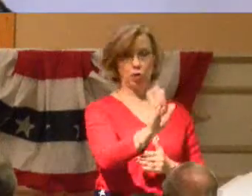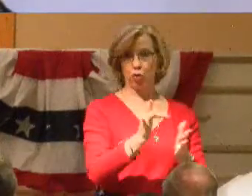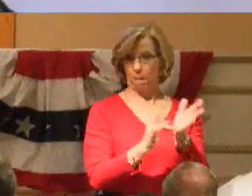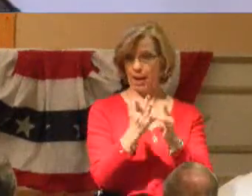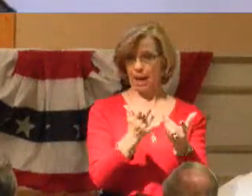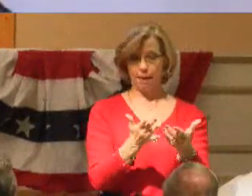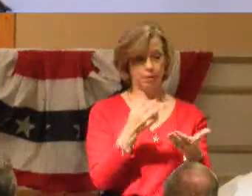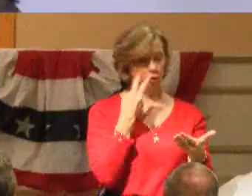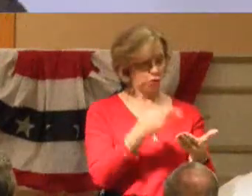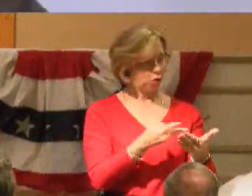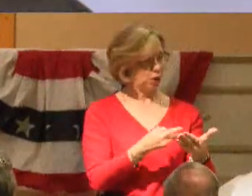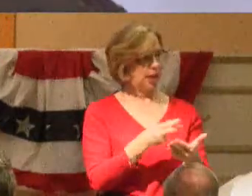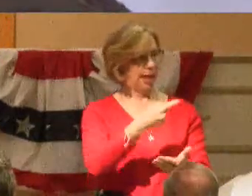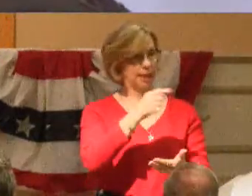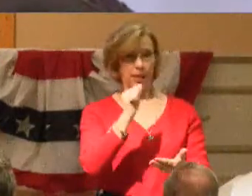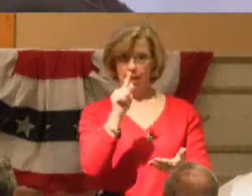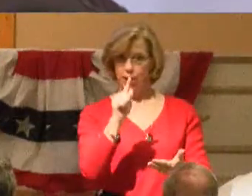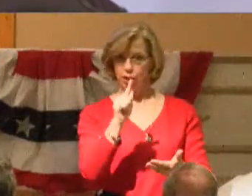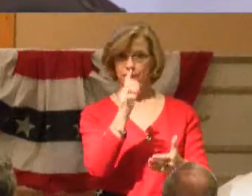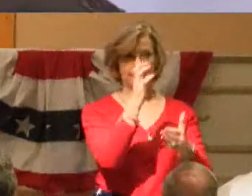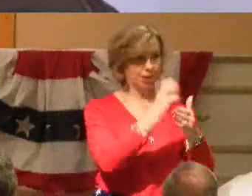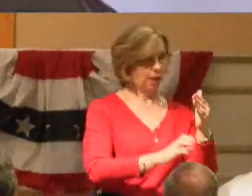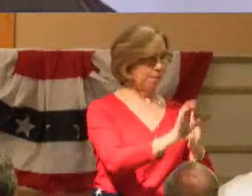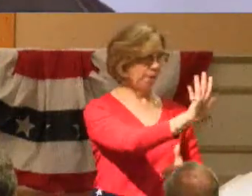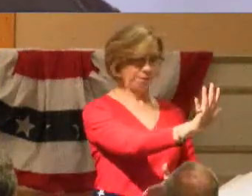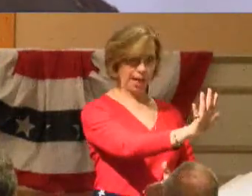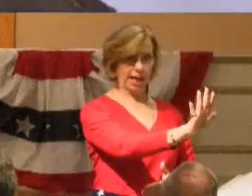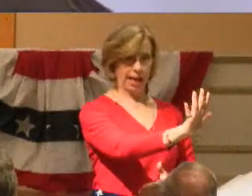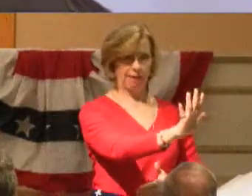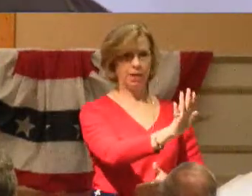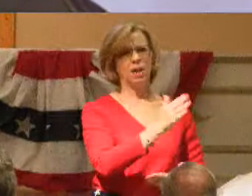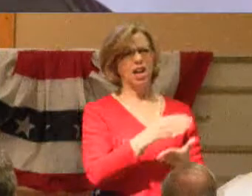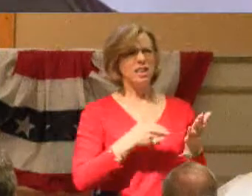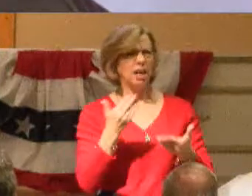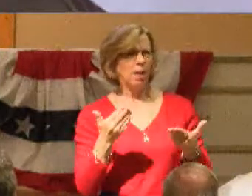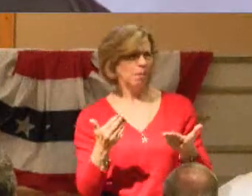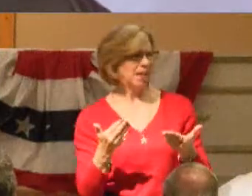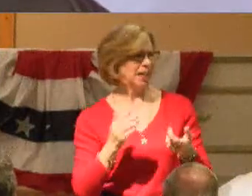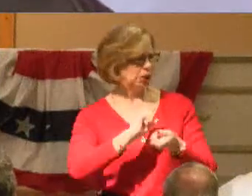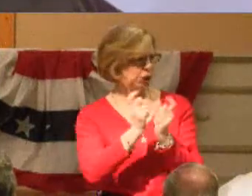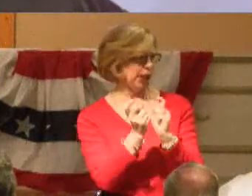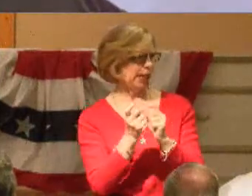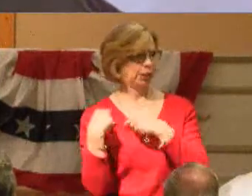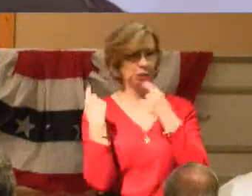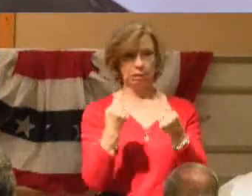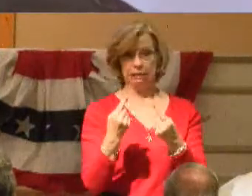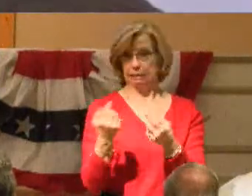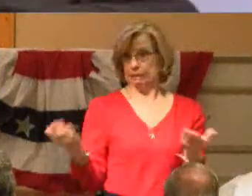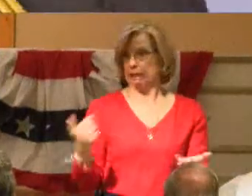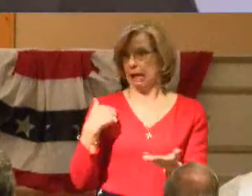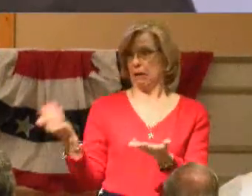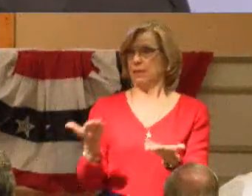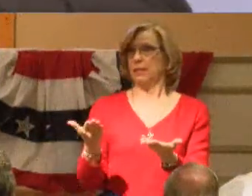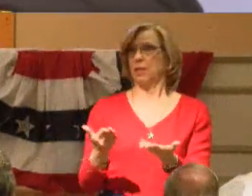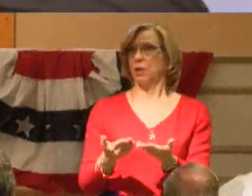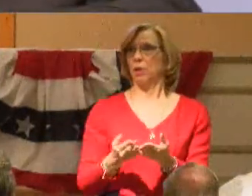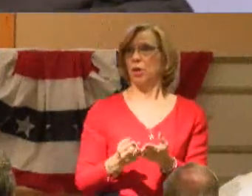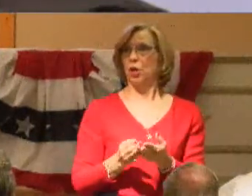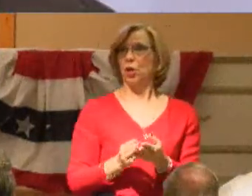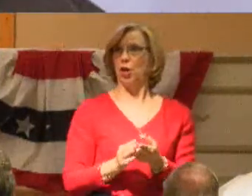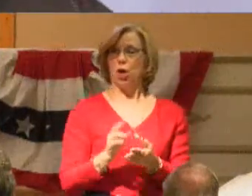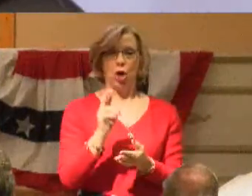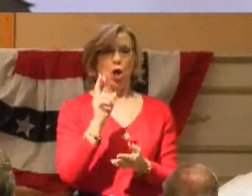turn there with me. Galatians 5. Some other things have changed since I was with you last, and that is called 200